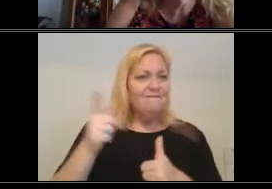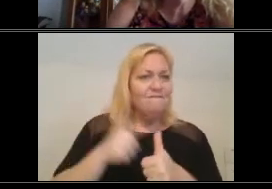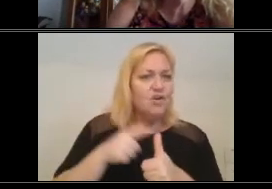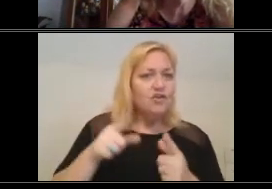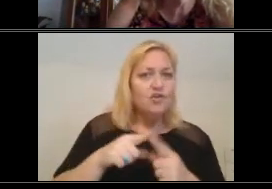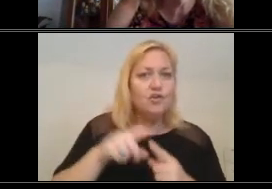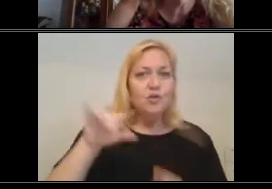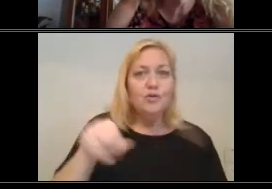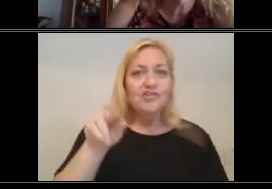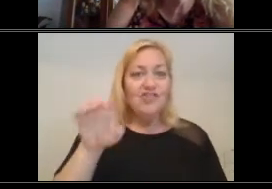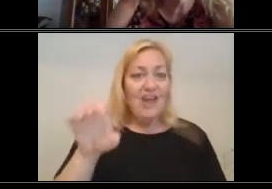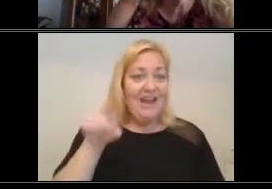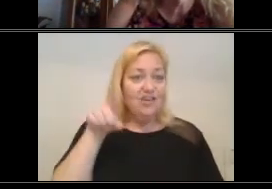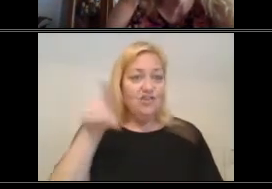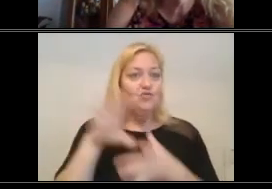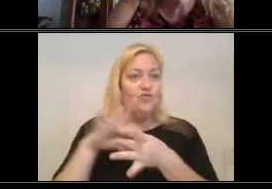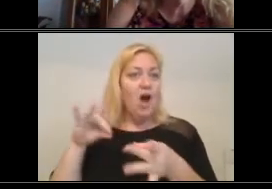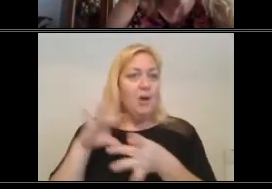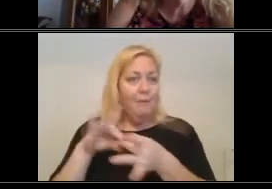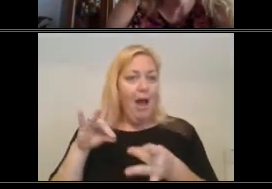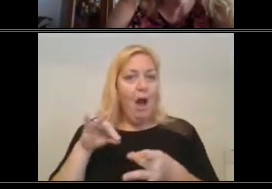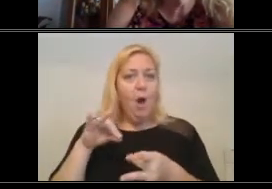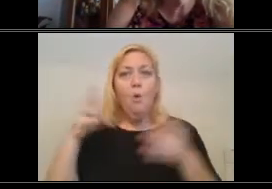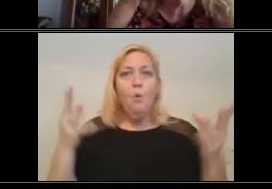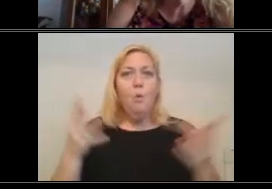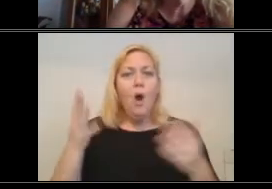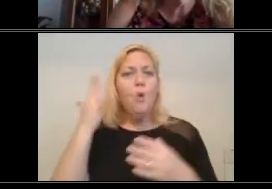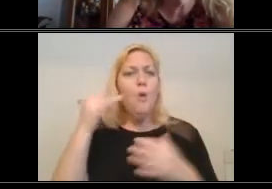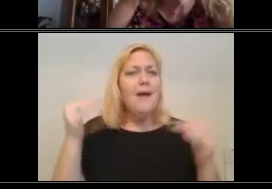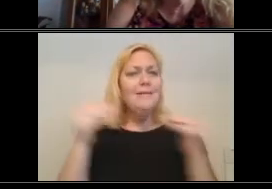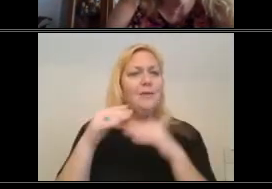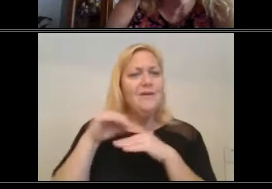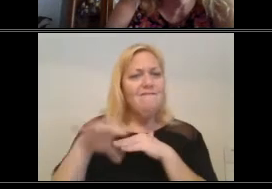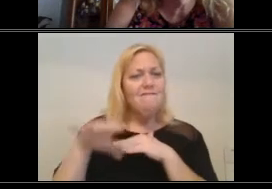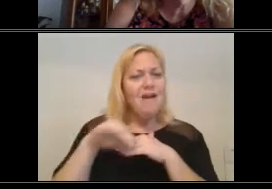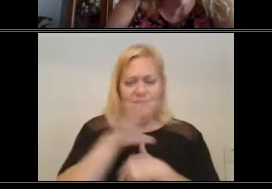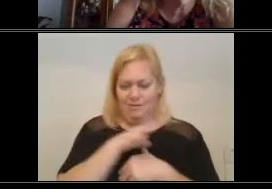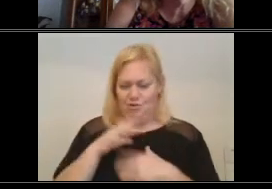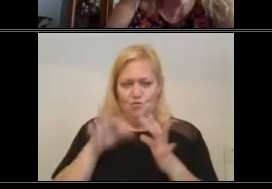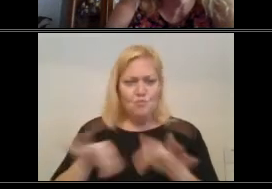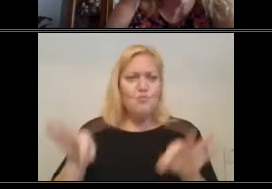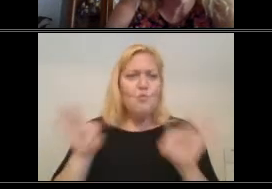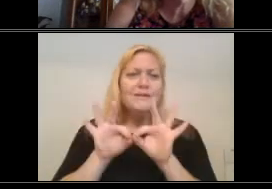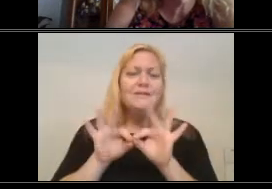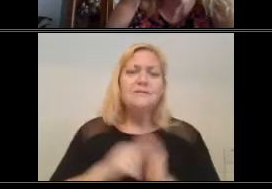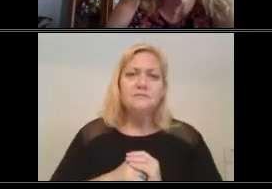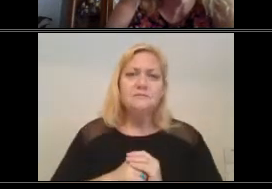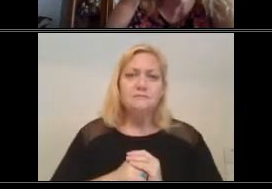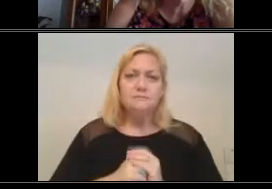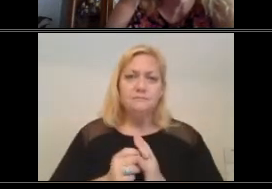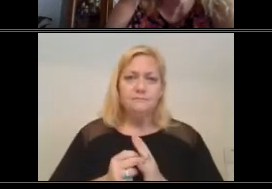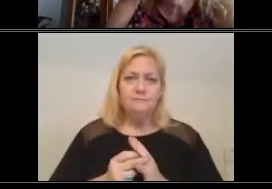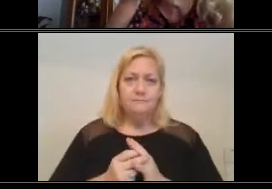Jane to talk about, why is equity advisory committee so important?